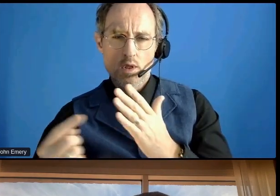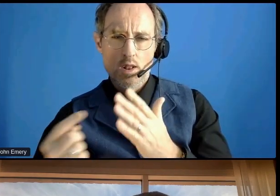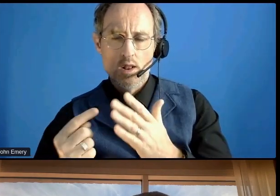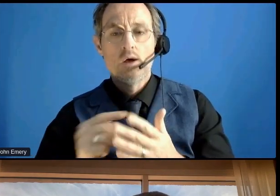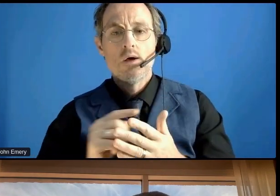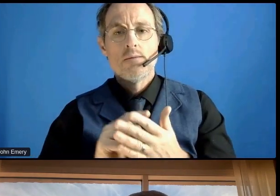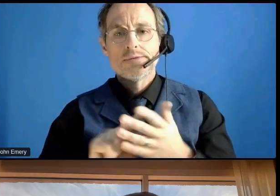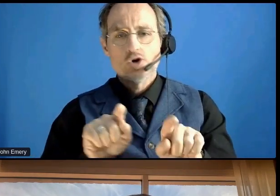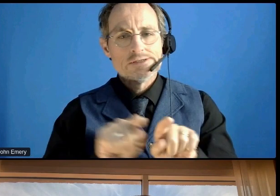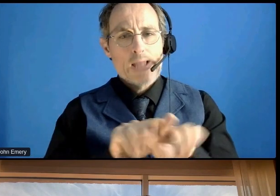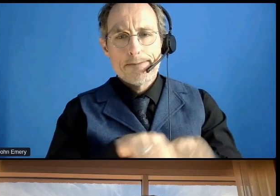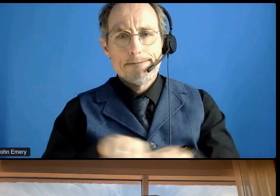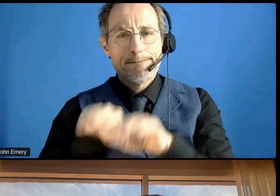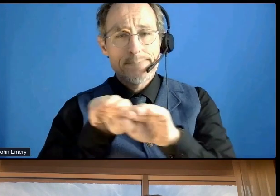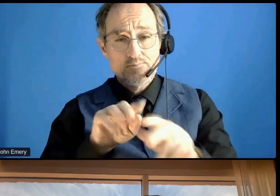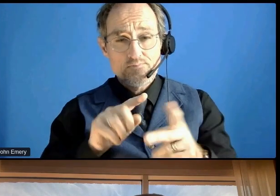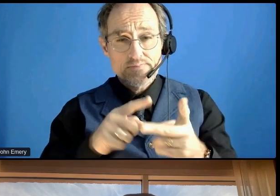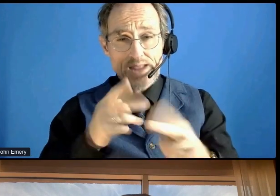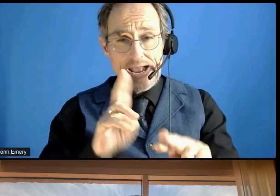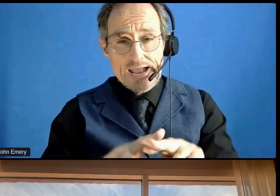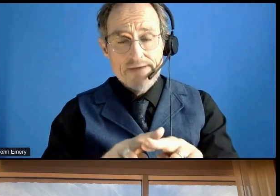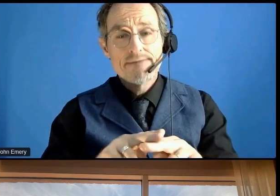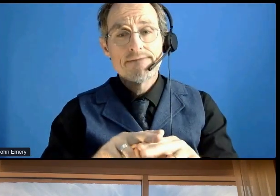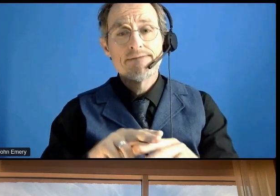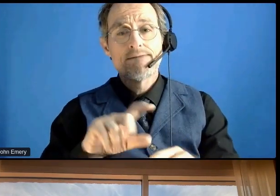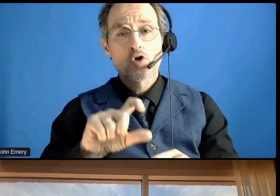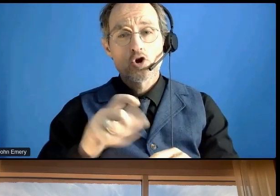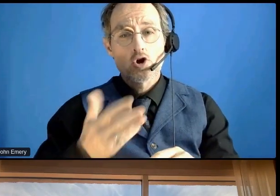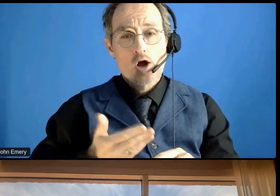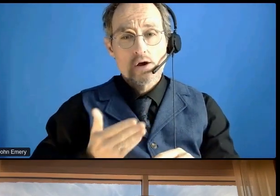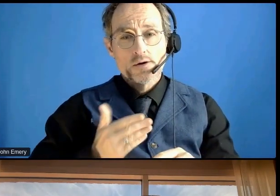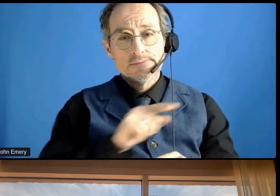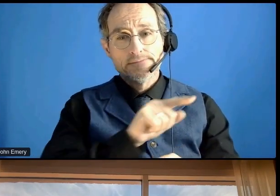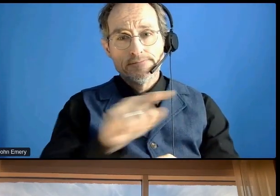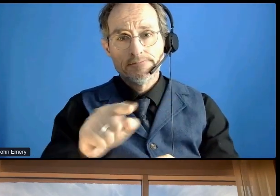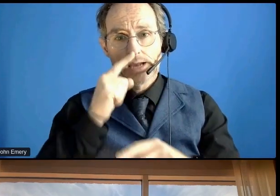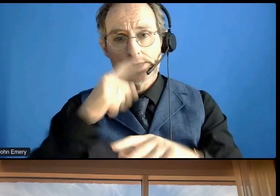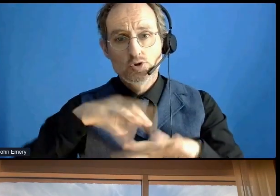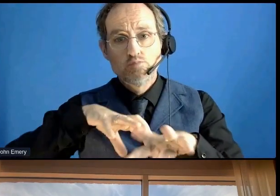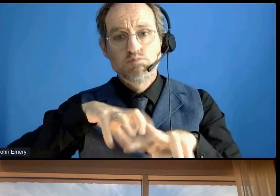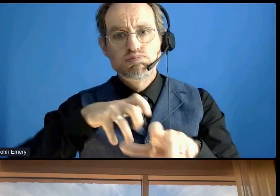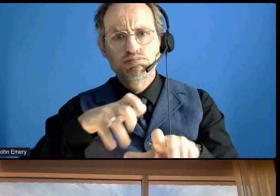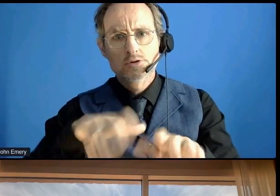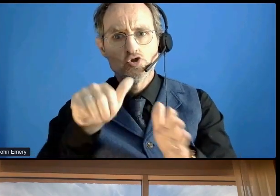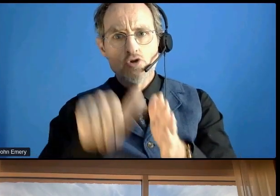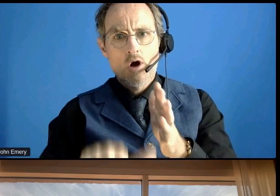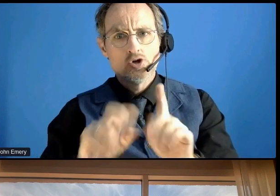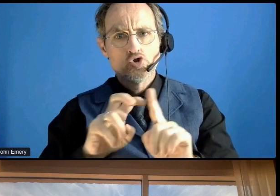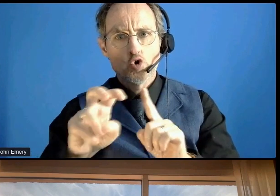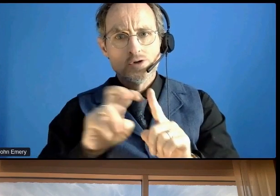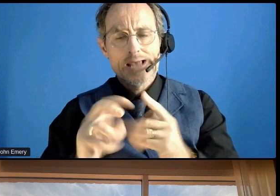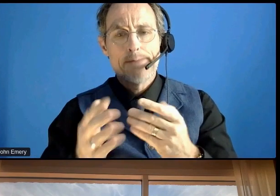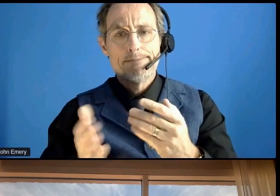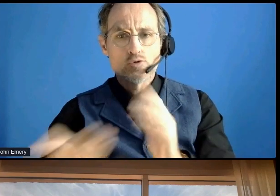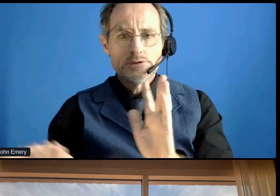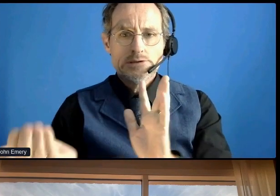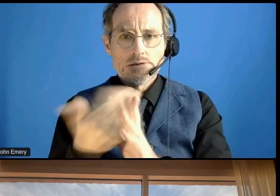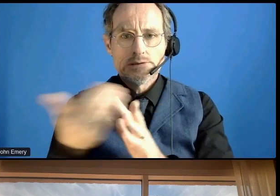right, or if you can at least start your journey to be more accessible, you will tap into a huge commercial